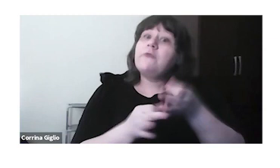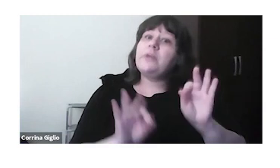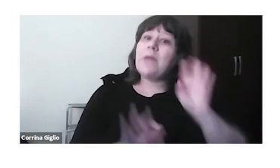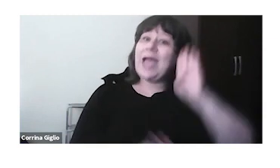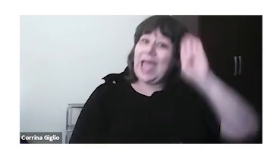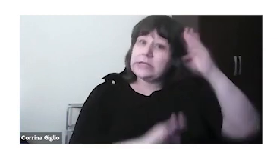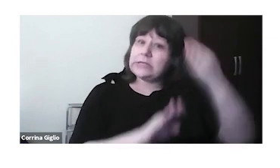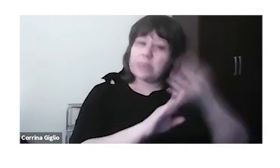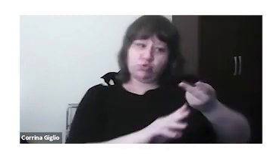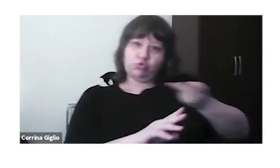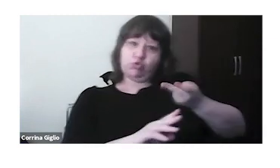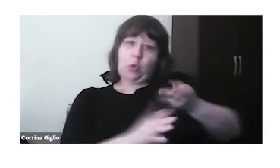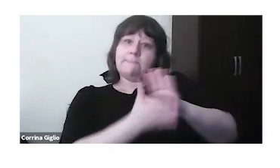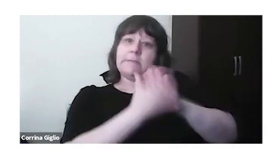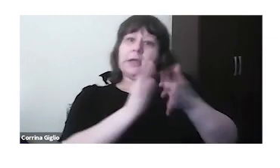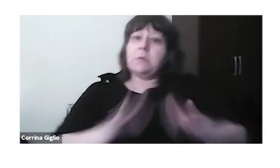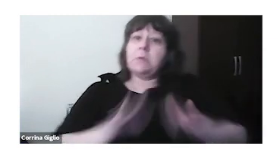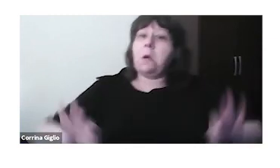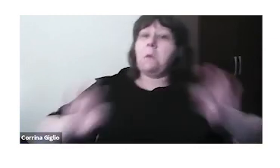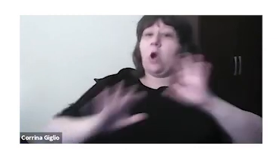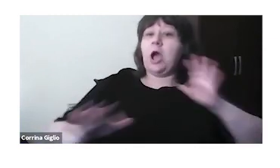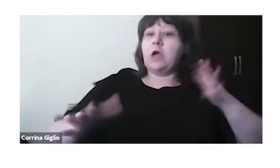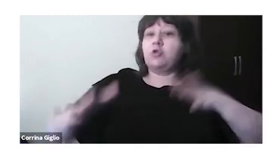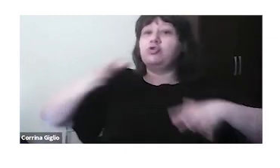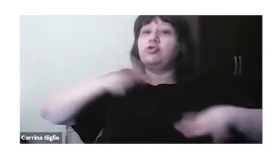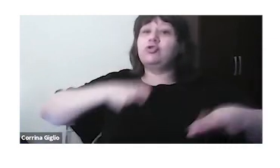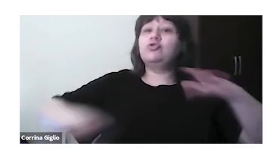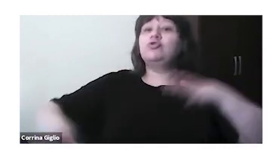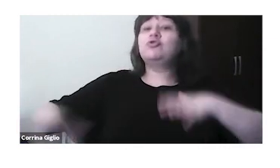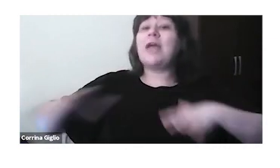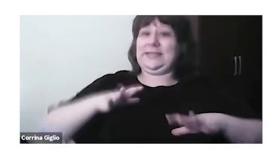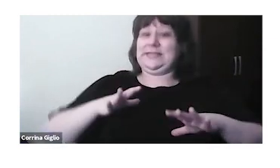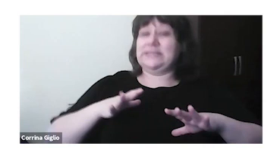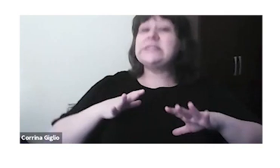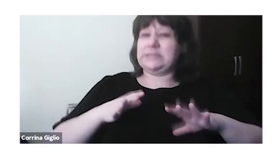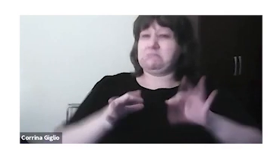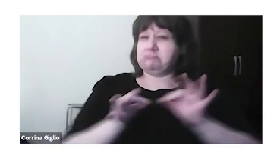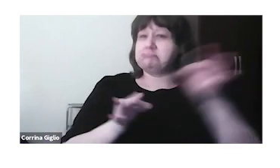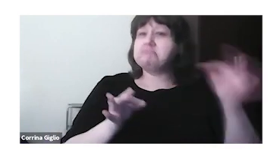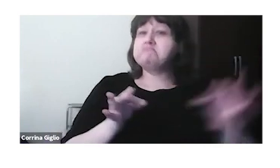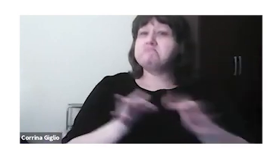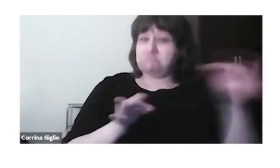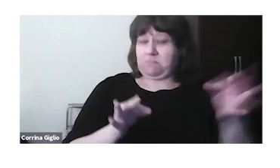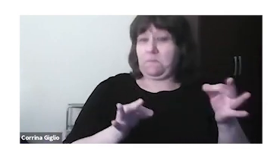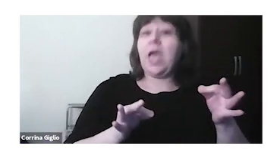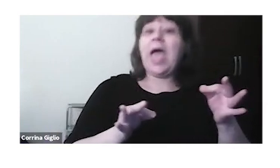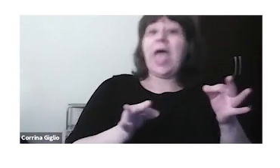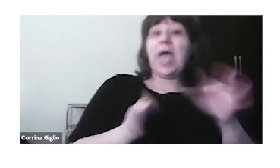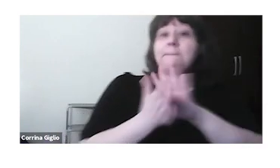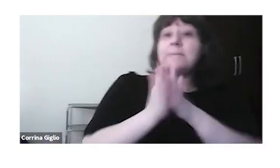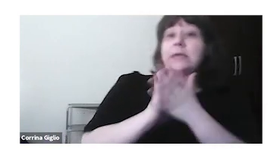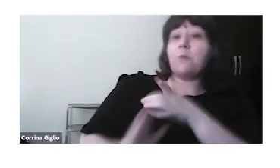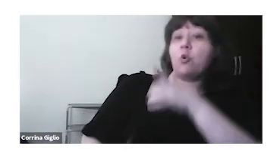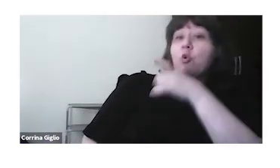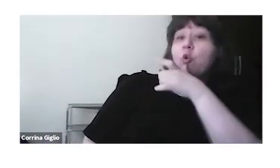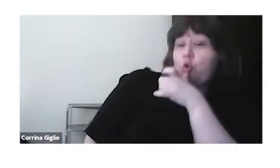quickly became an important dressmaker to the Washingtonian elite. And she became Mary Todd Lincoln's dressmaker.